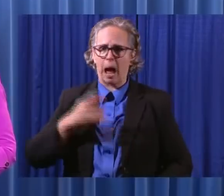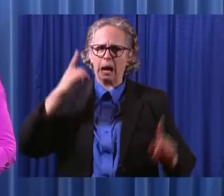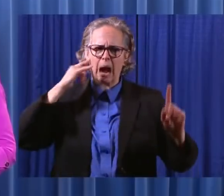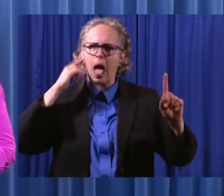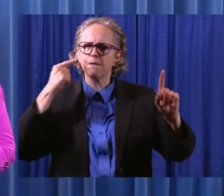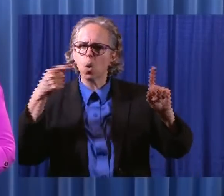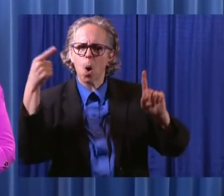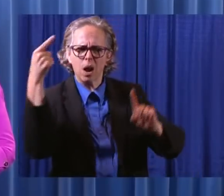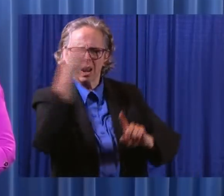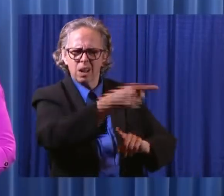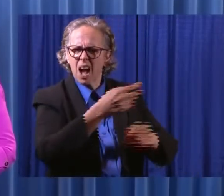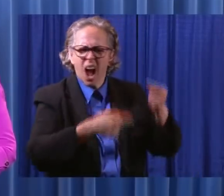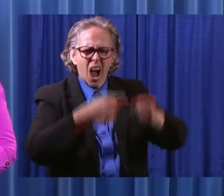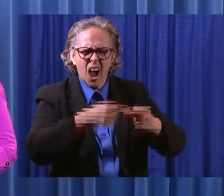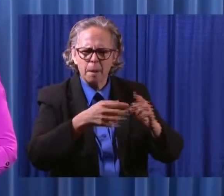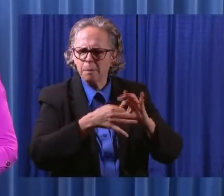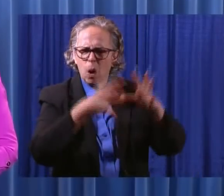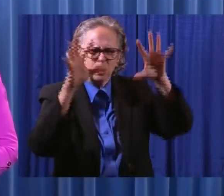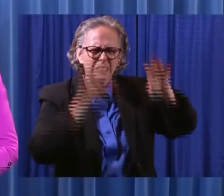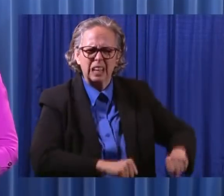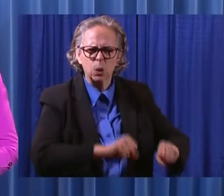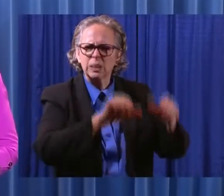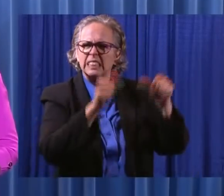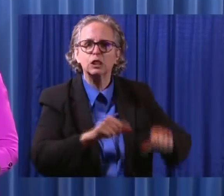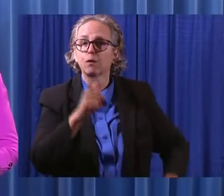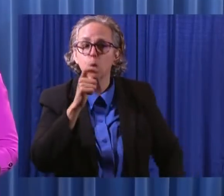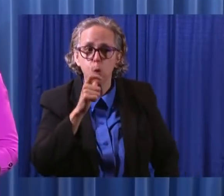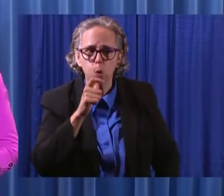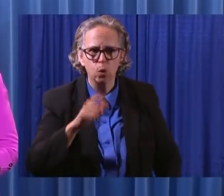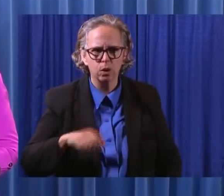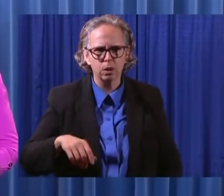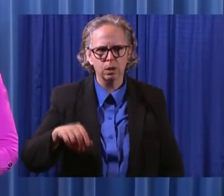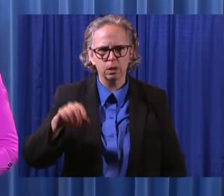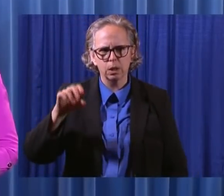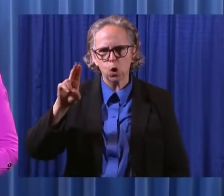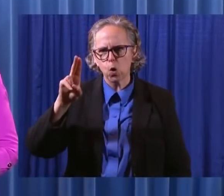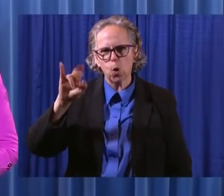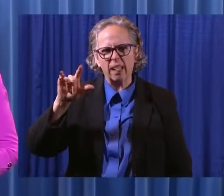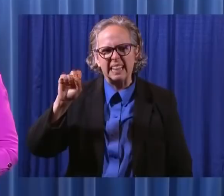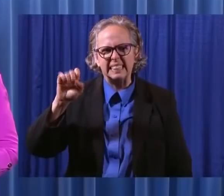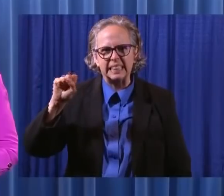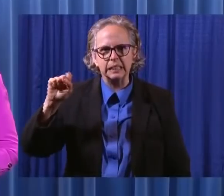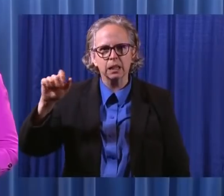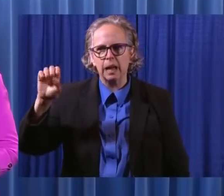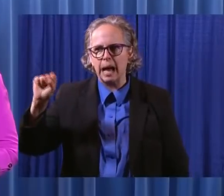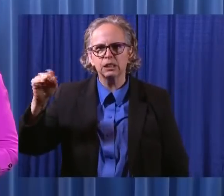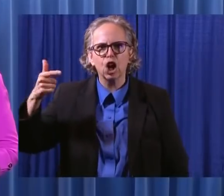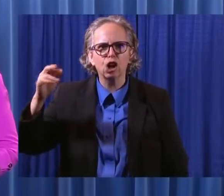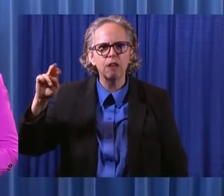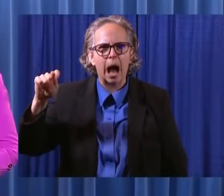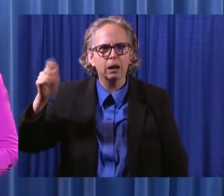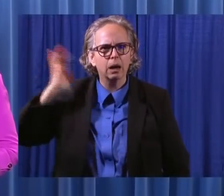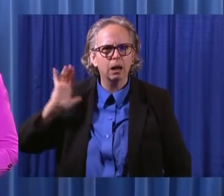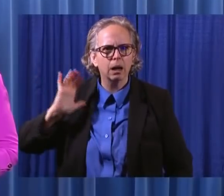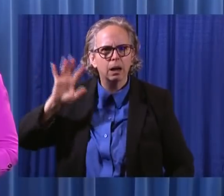down of Ulysses S. Grant. That kind of irritates me a little bit. But we all can have our opinions, and we all